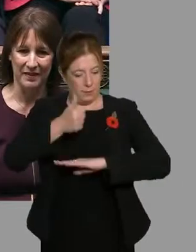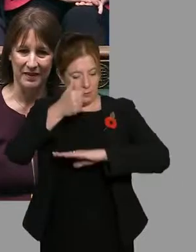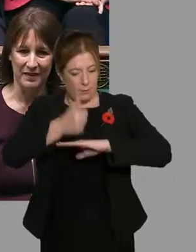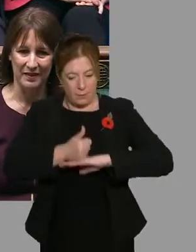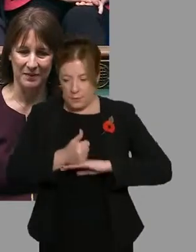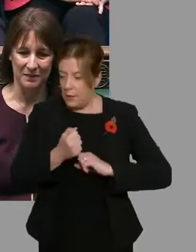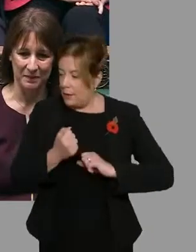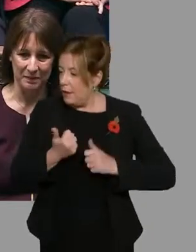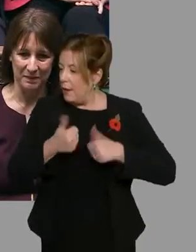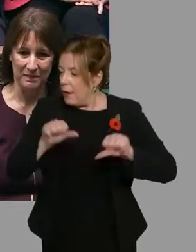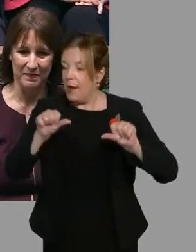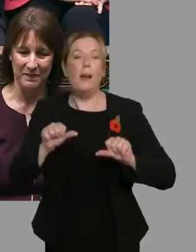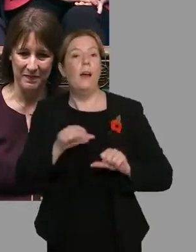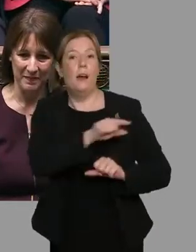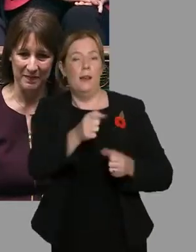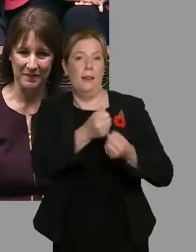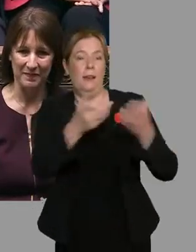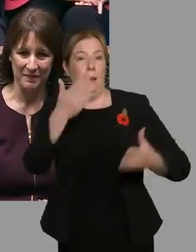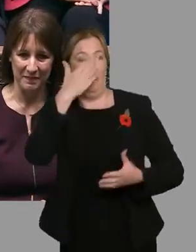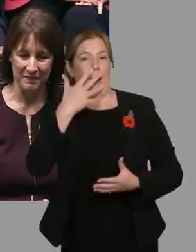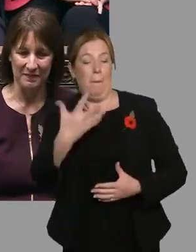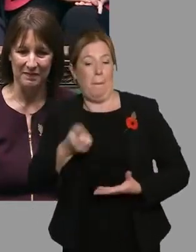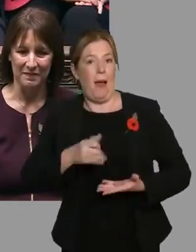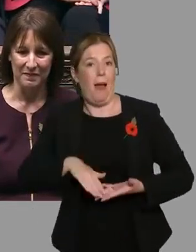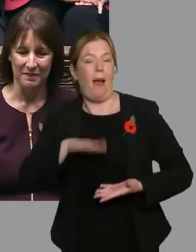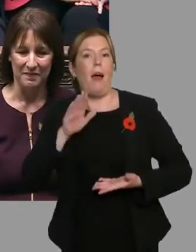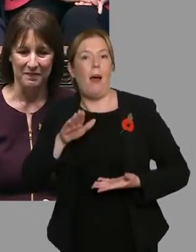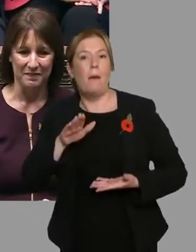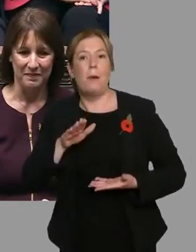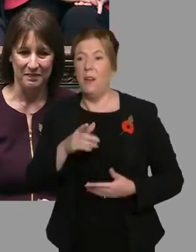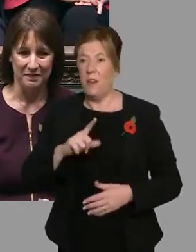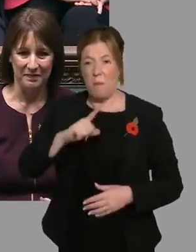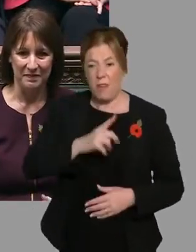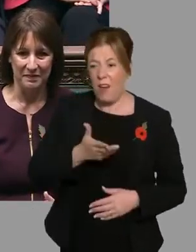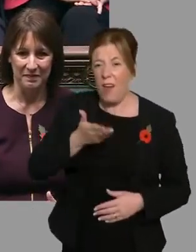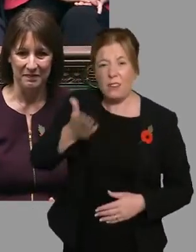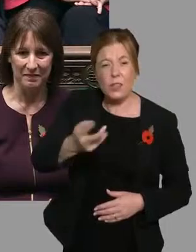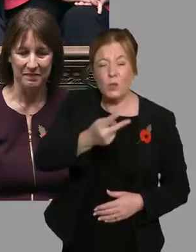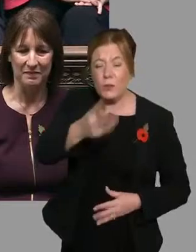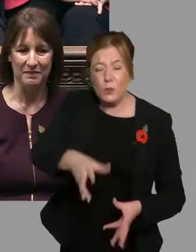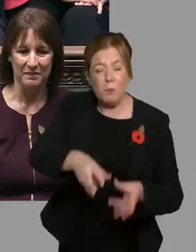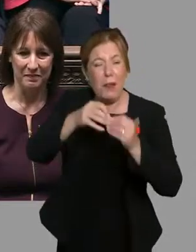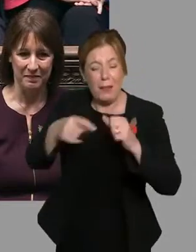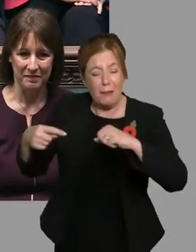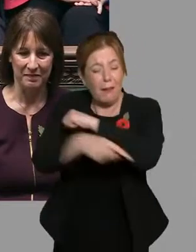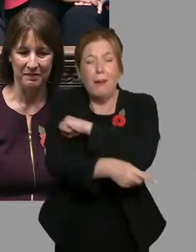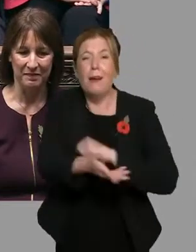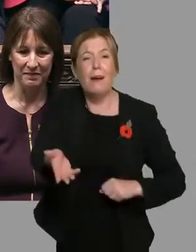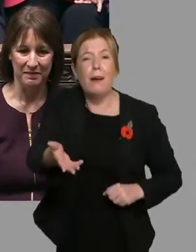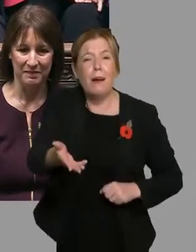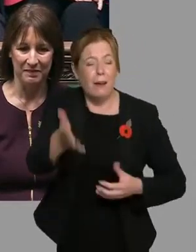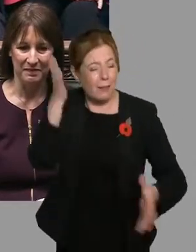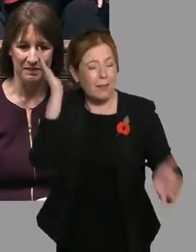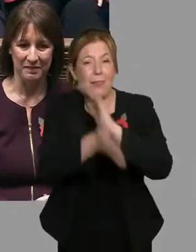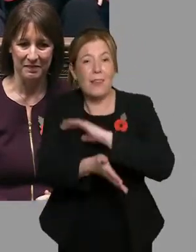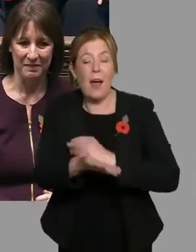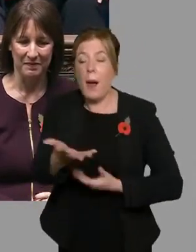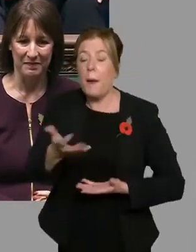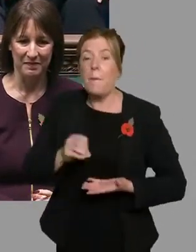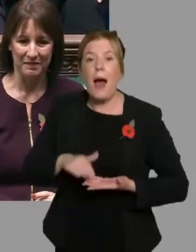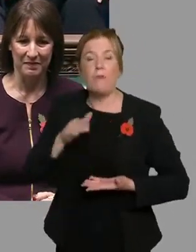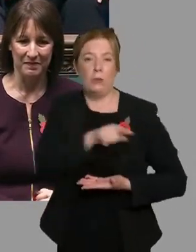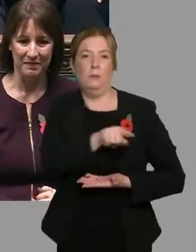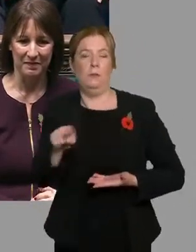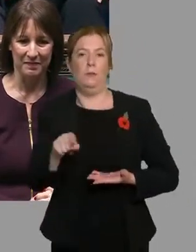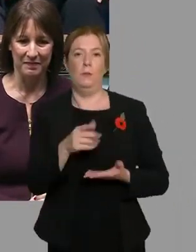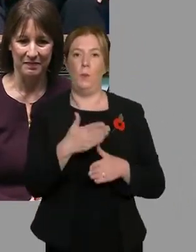picking up the mess that they left, 22 billion, and a tax rise and a pay rise for working people. And I haven't